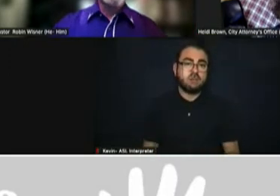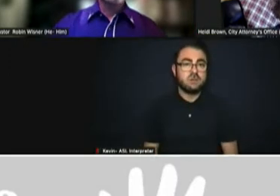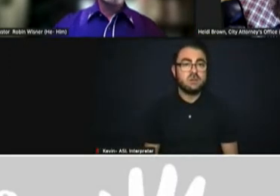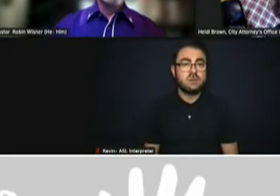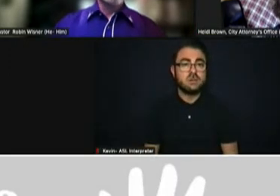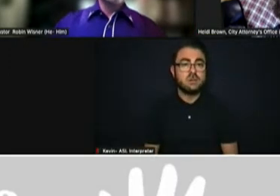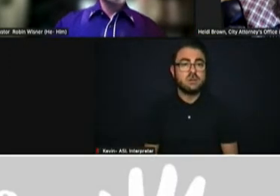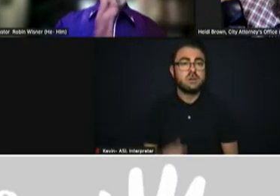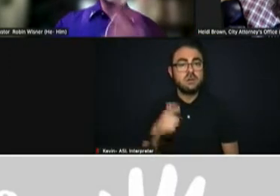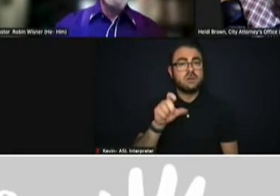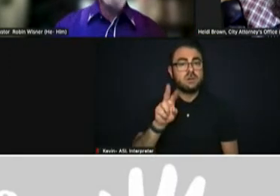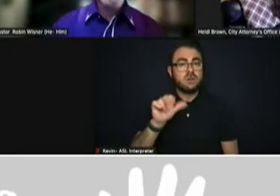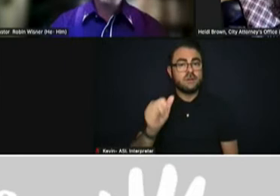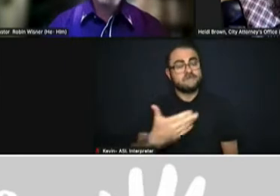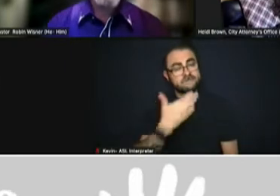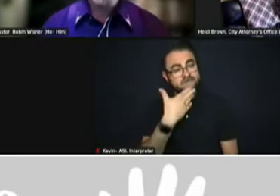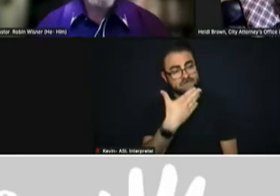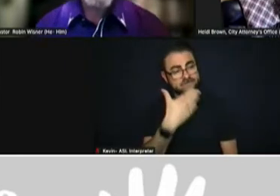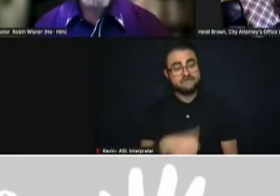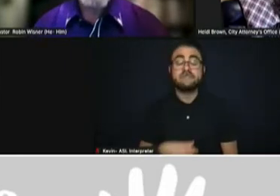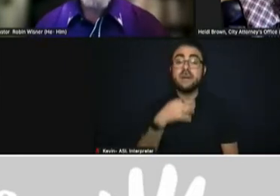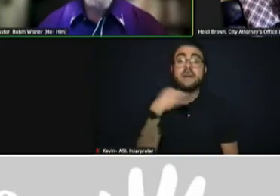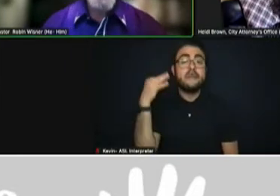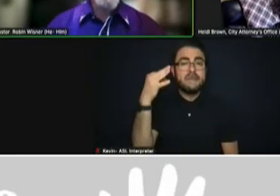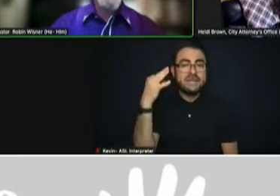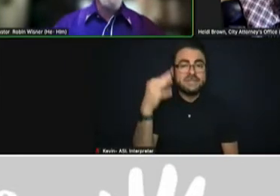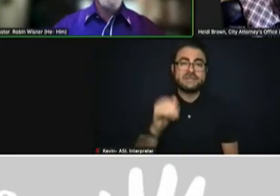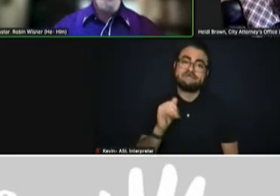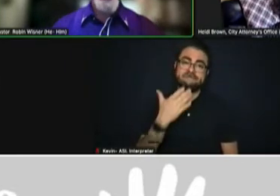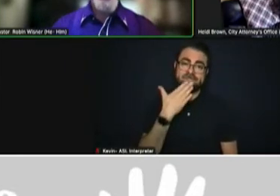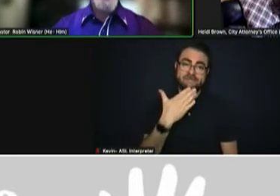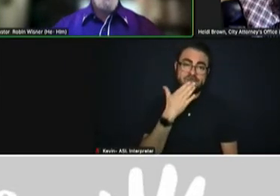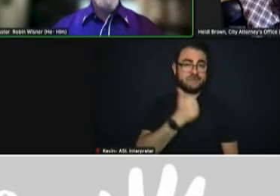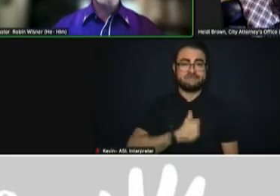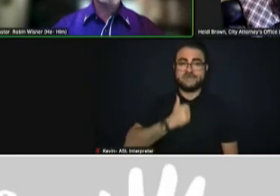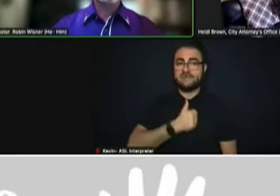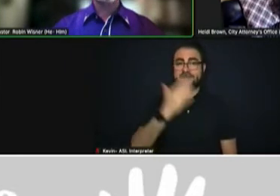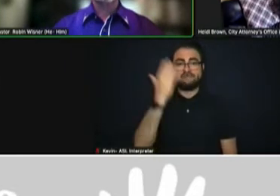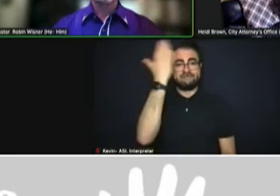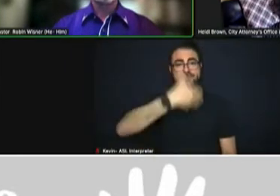Good. Thank you. Sorry, Gloria. I apologize, Gloria. I didn't see your hand there. That's okay.